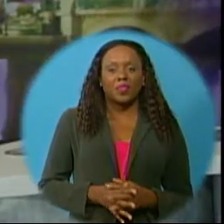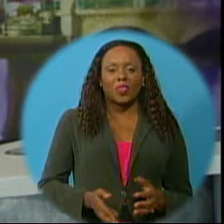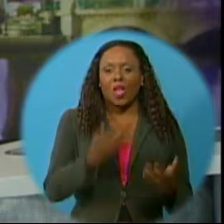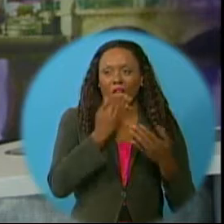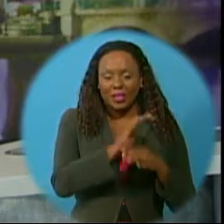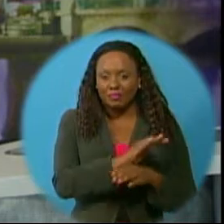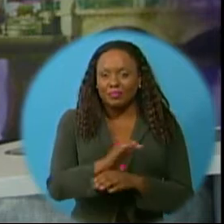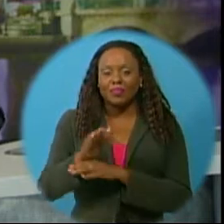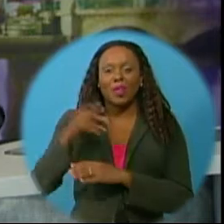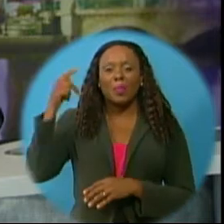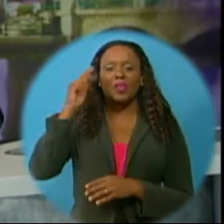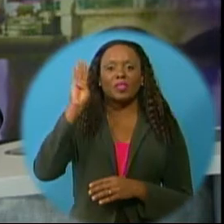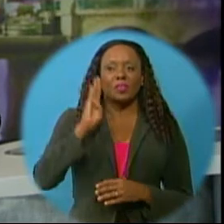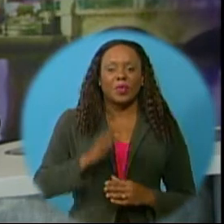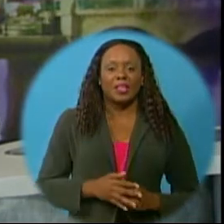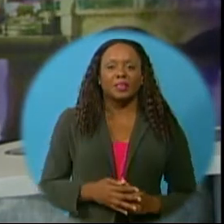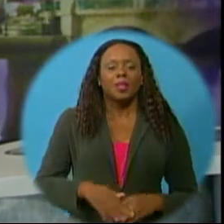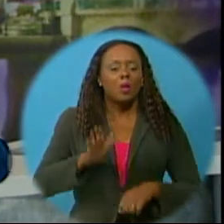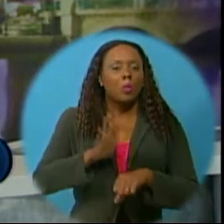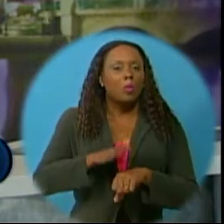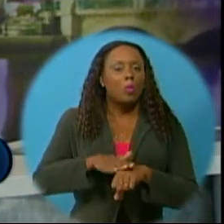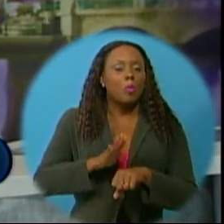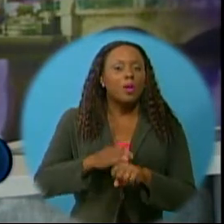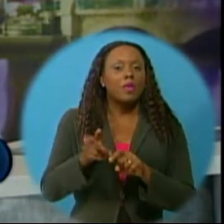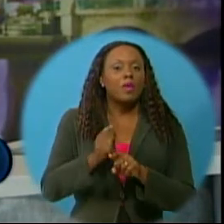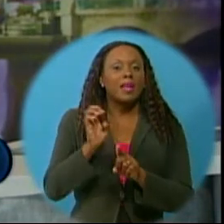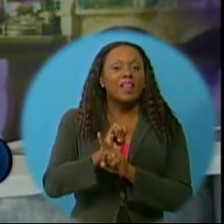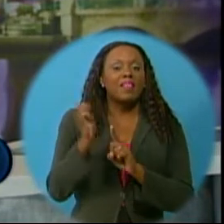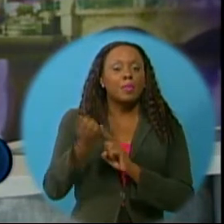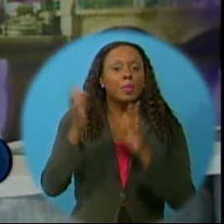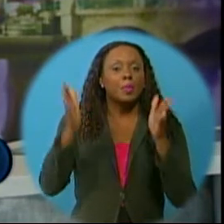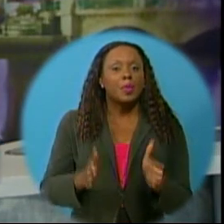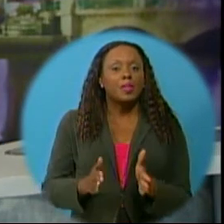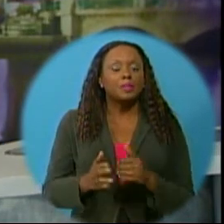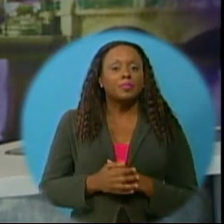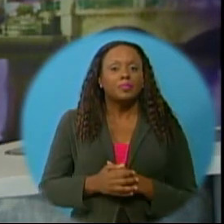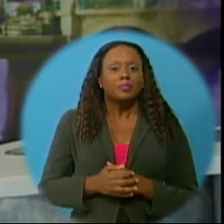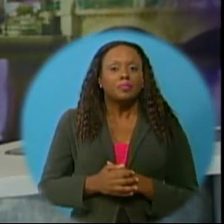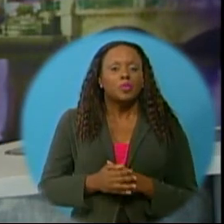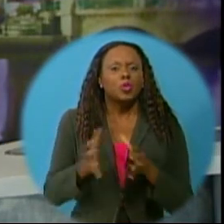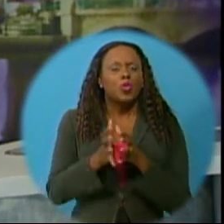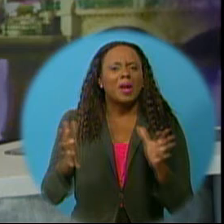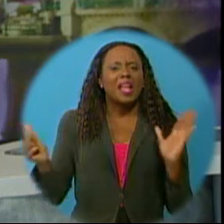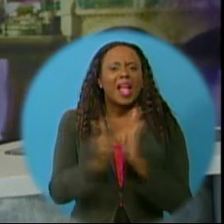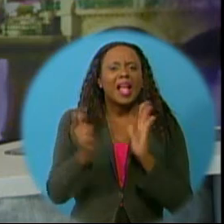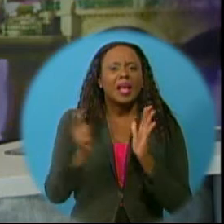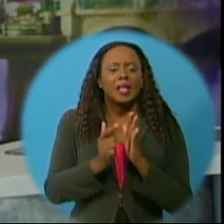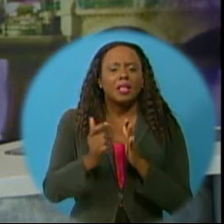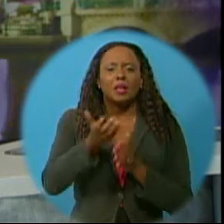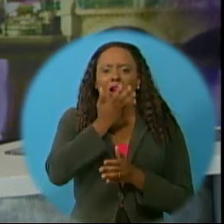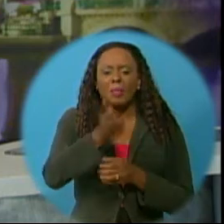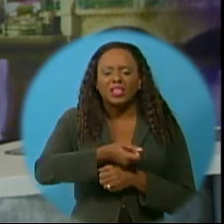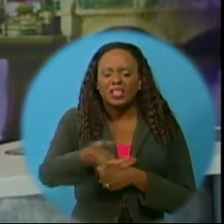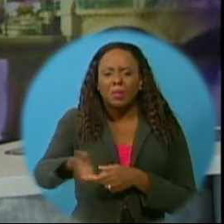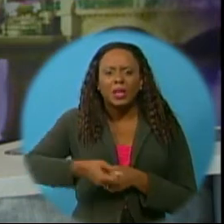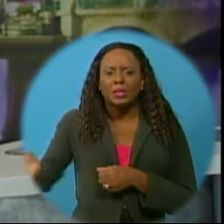A very good evening to you. I'm Pearson Bowen. A warning from an environmentalist tonight that the level of illegal dumping, particularly